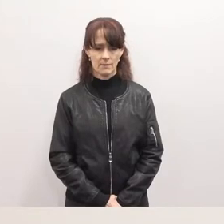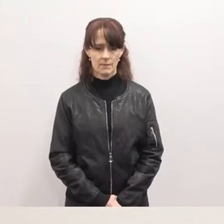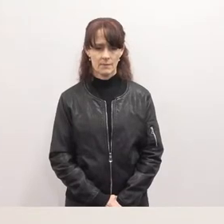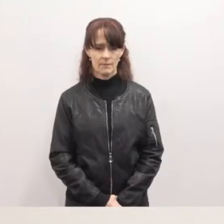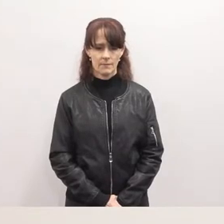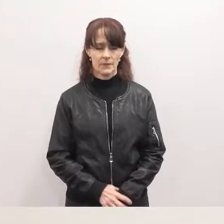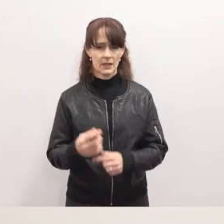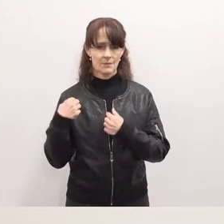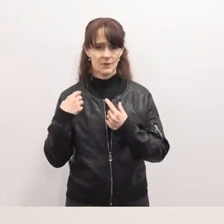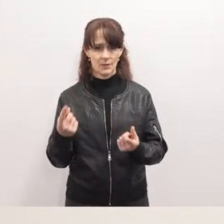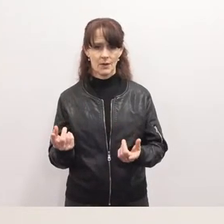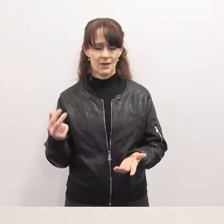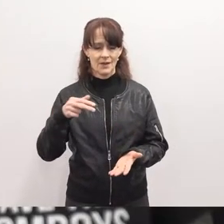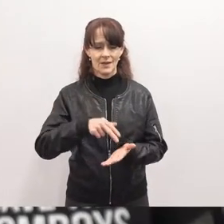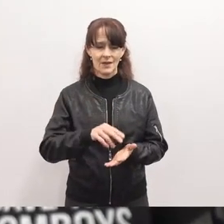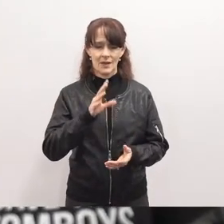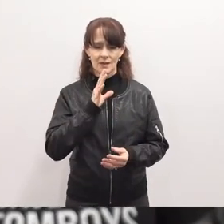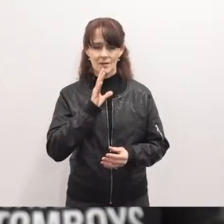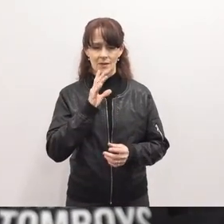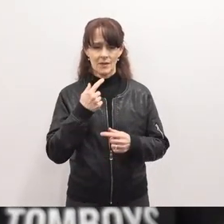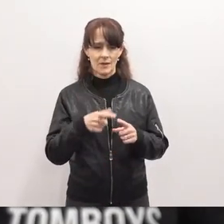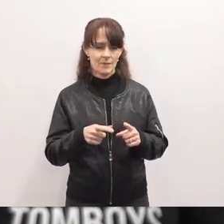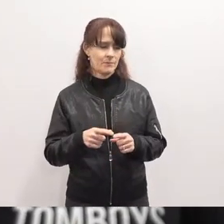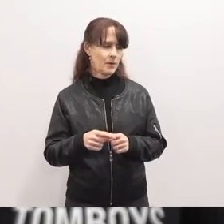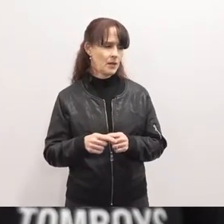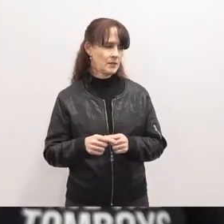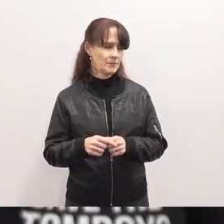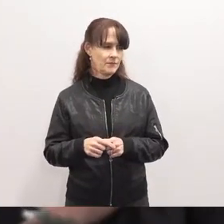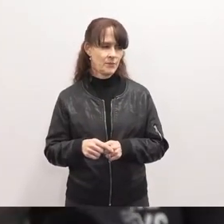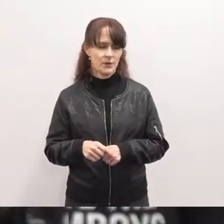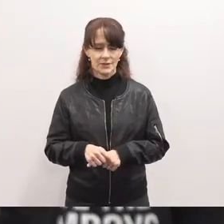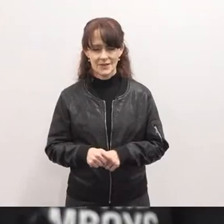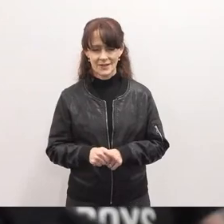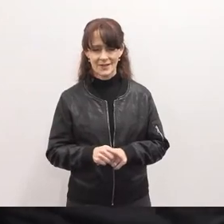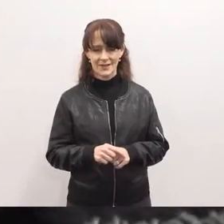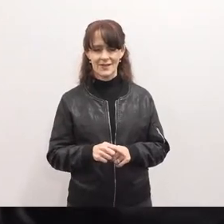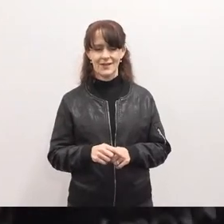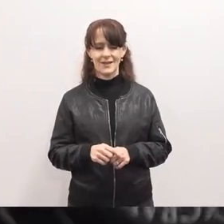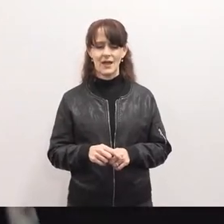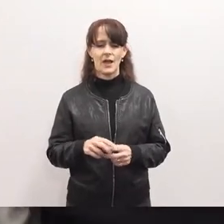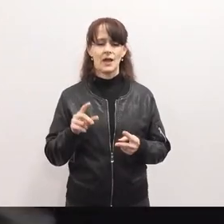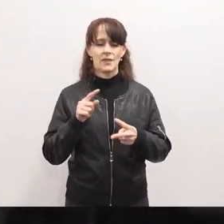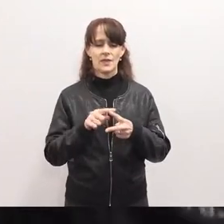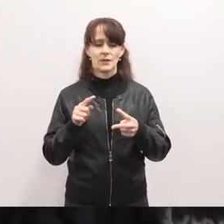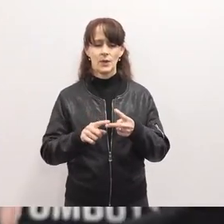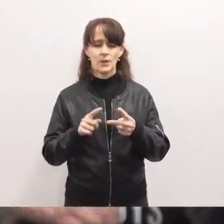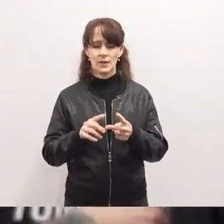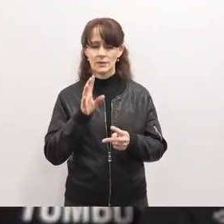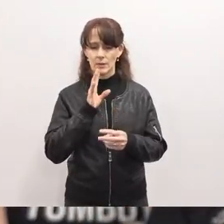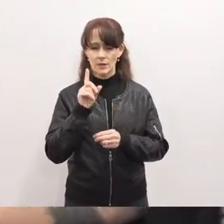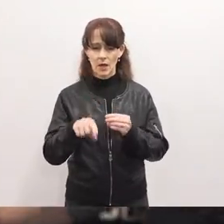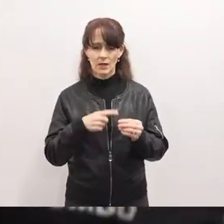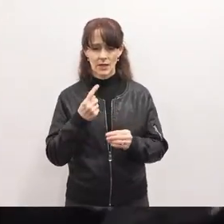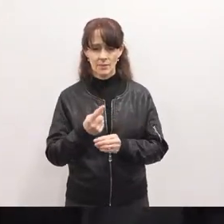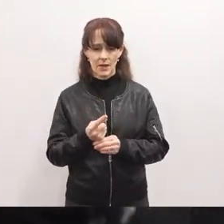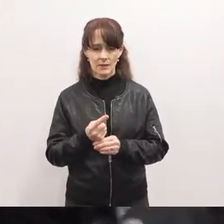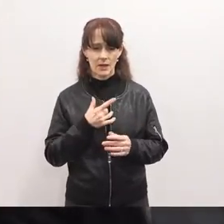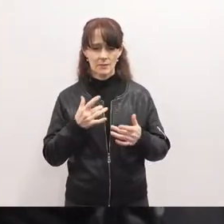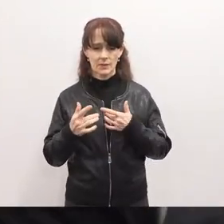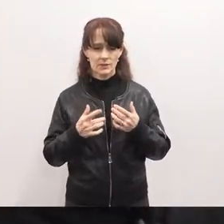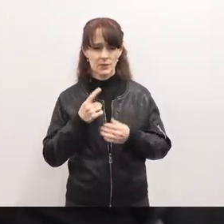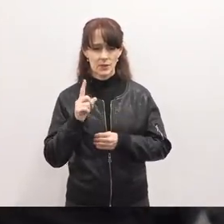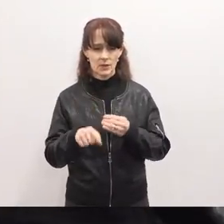Been a while since I've gotten up here and spoken for a while. Anyways, Tim Gilmore. The two things that I want to talk about tonight that I'm kind of concerned about